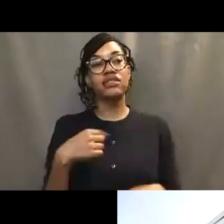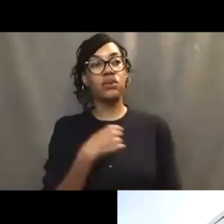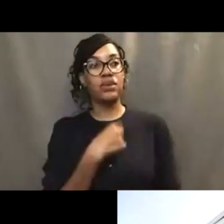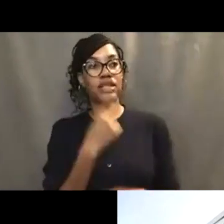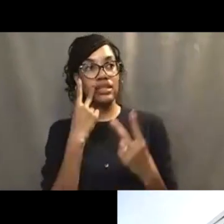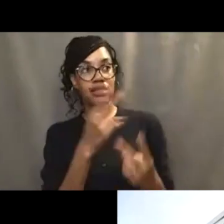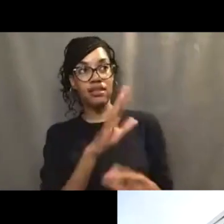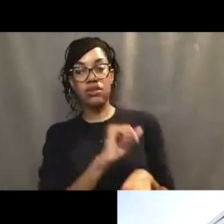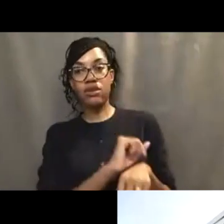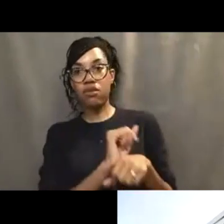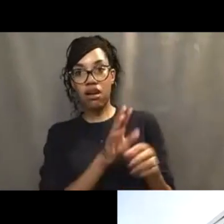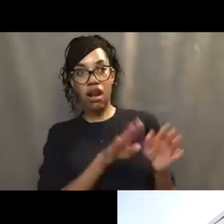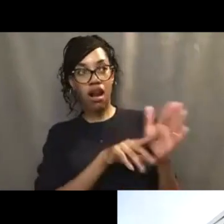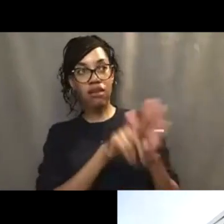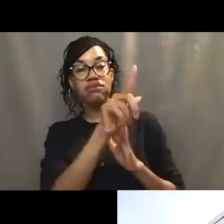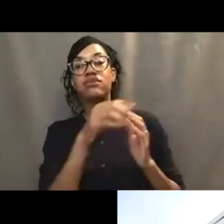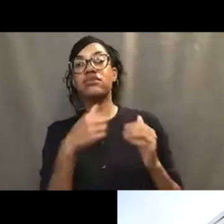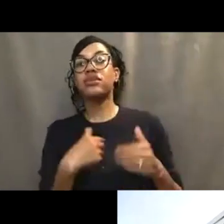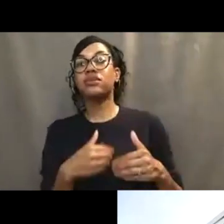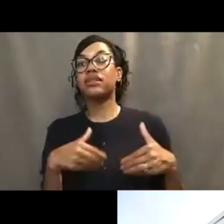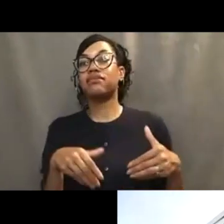they can.